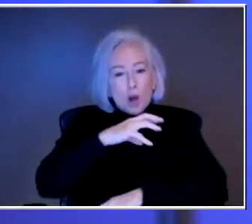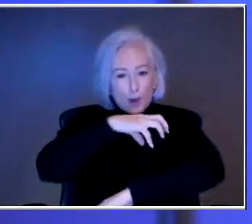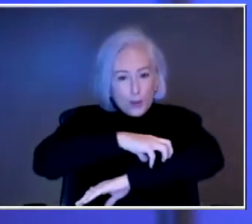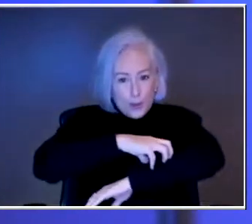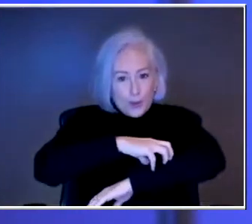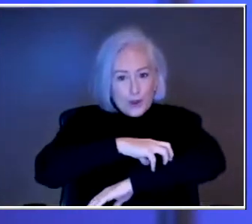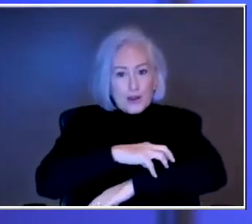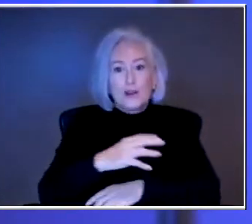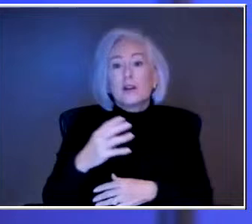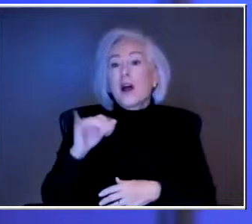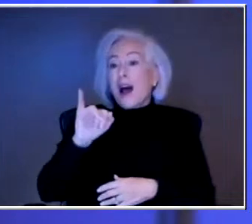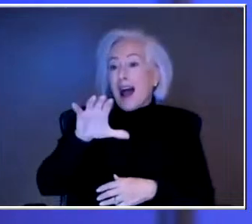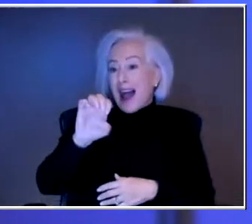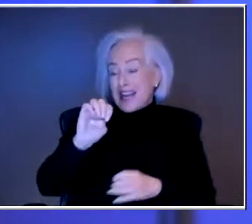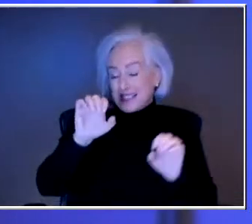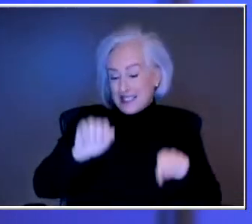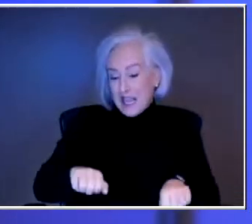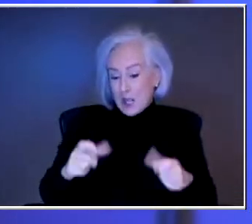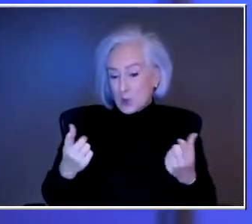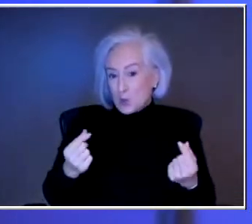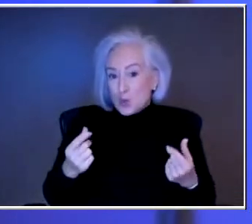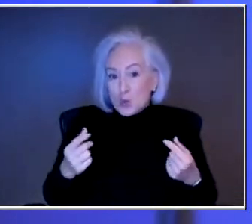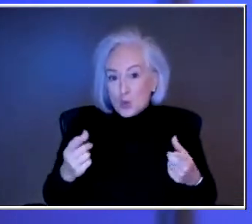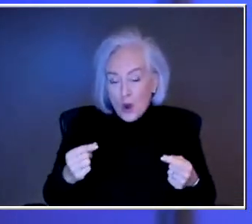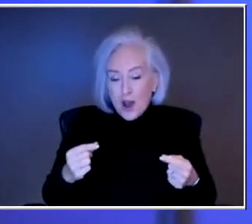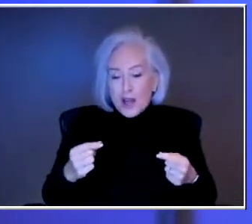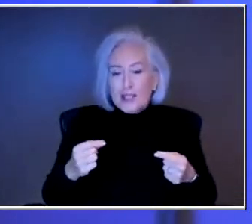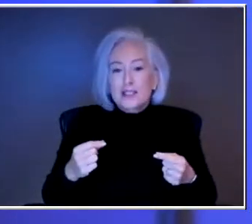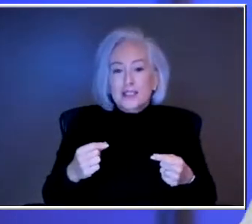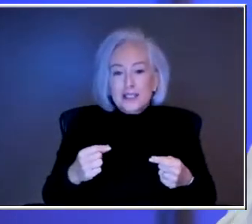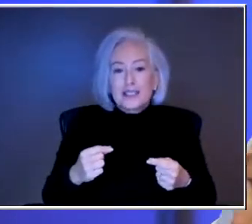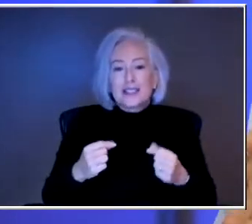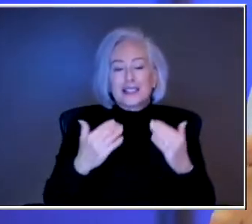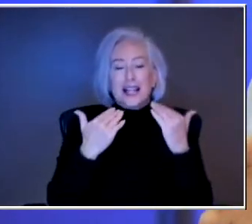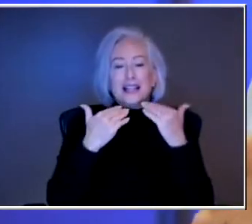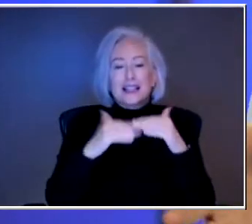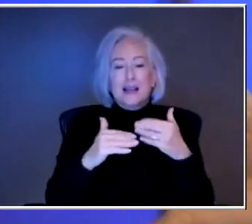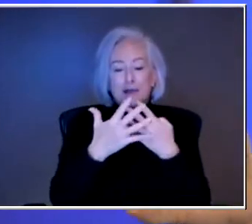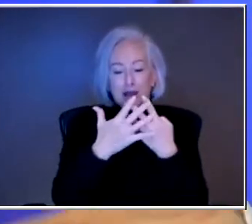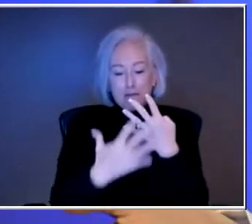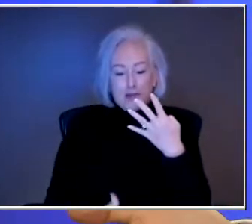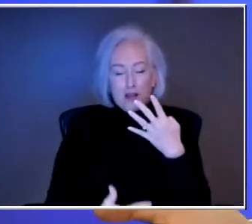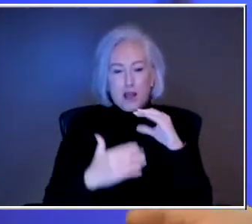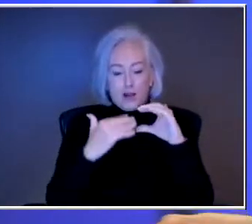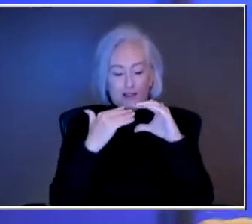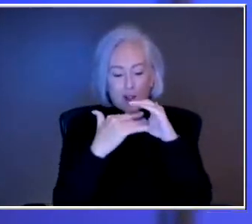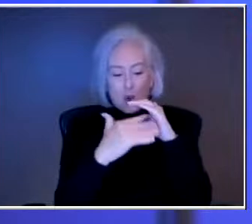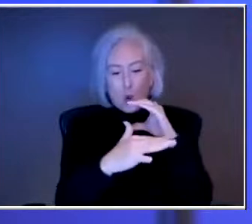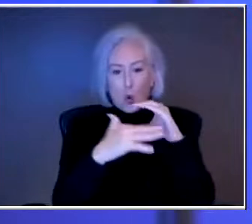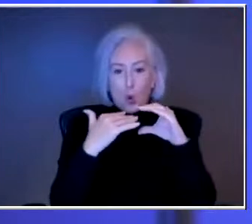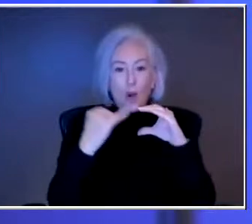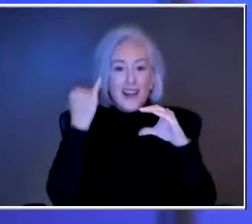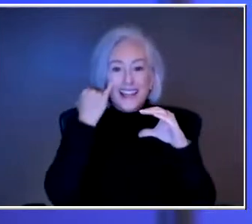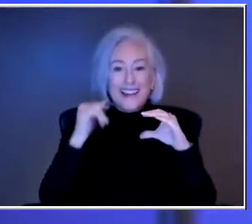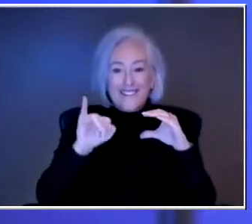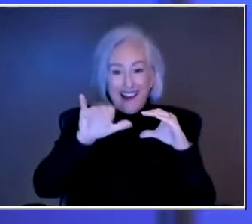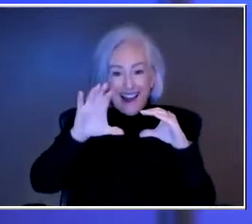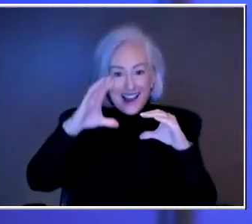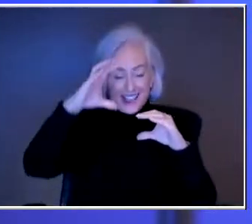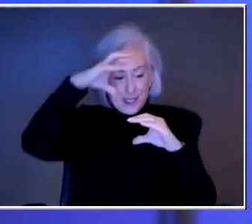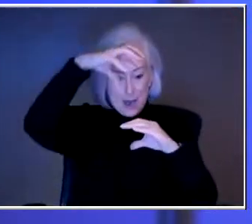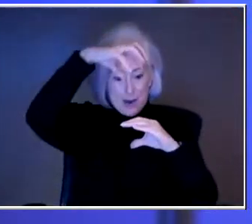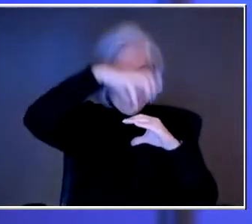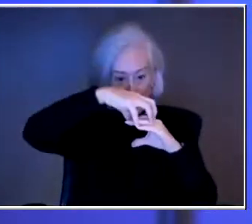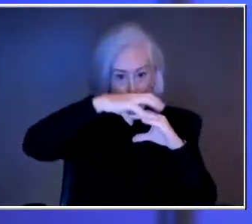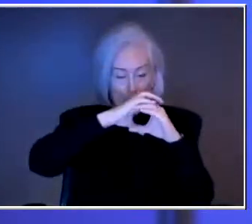flow, and so instead of we want really good blood flow to make sure that wound will heal eventually, but instead when that restricts